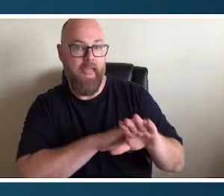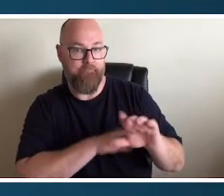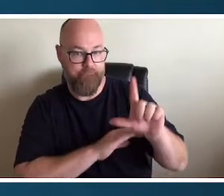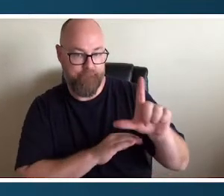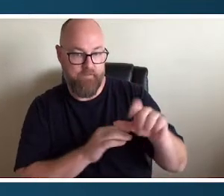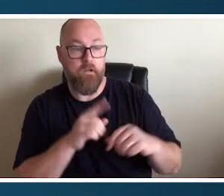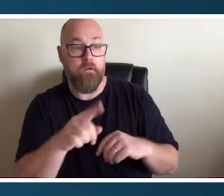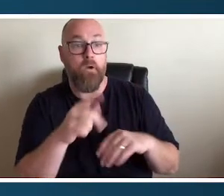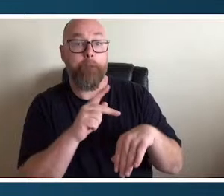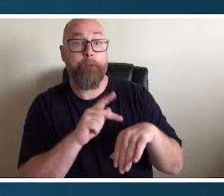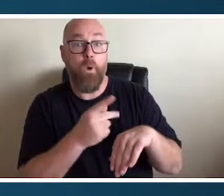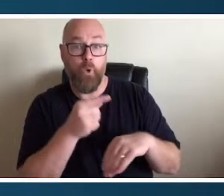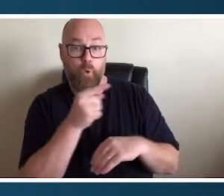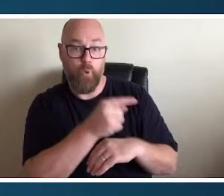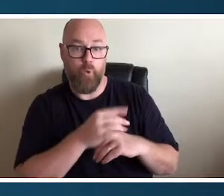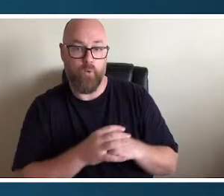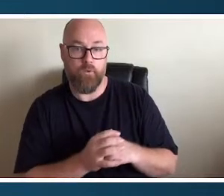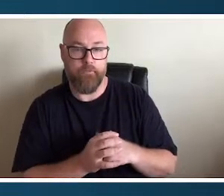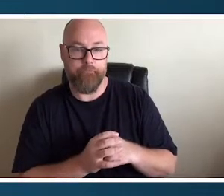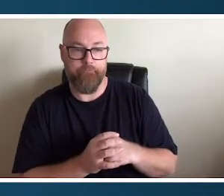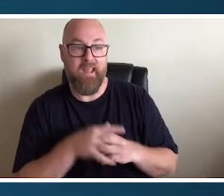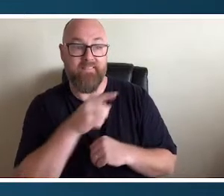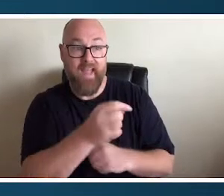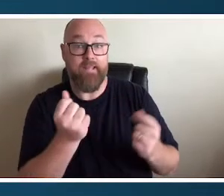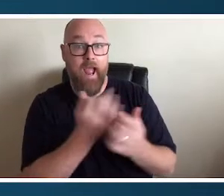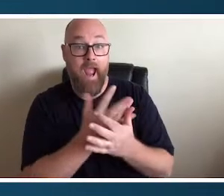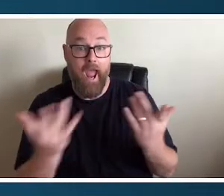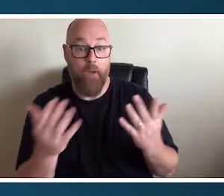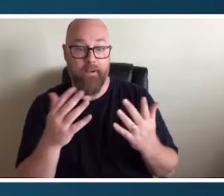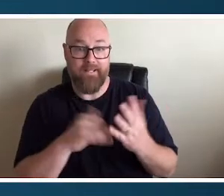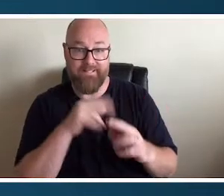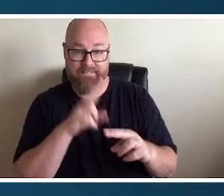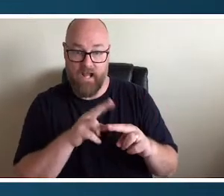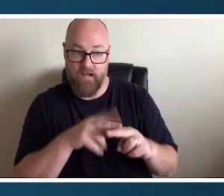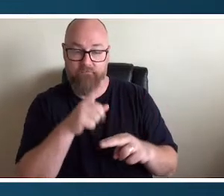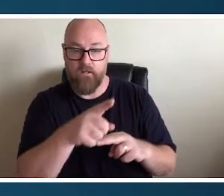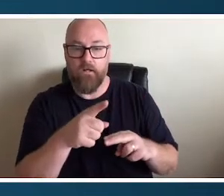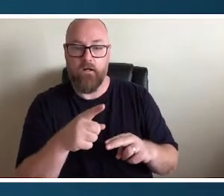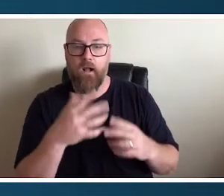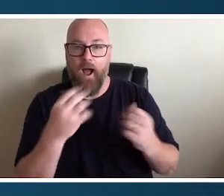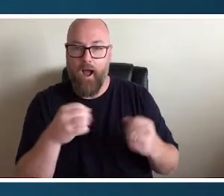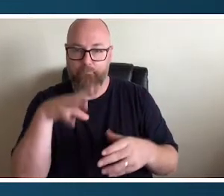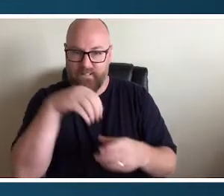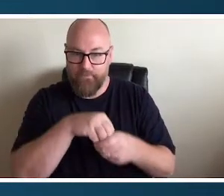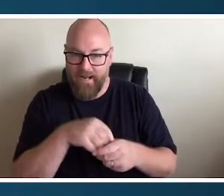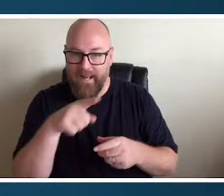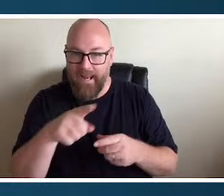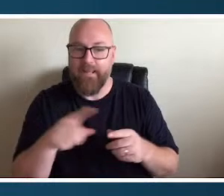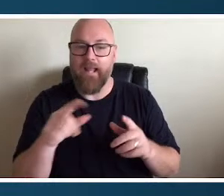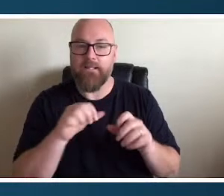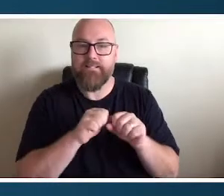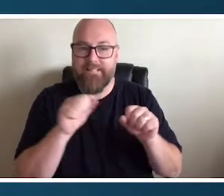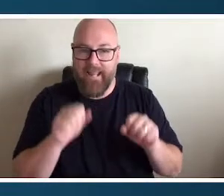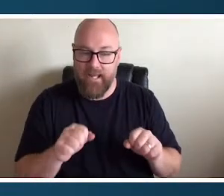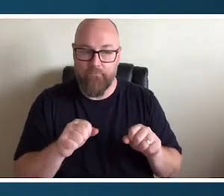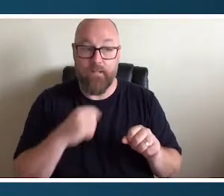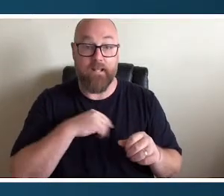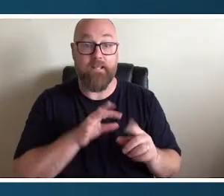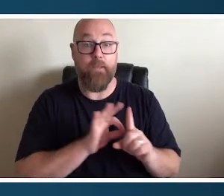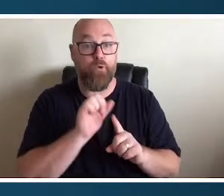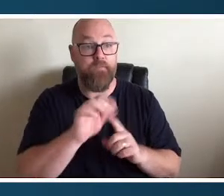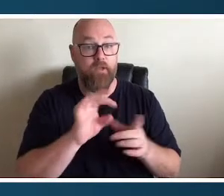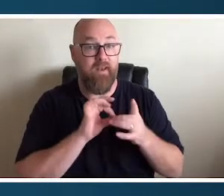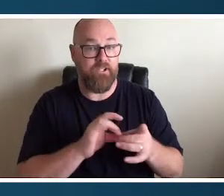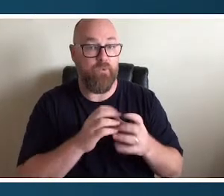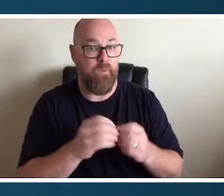the blue parts are the percentage of workers who said participating in the scheme has improved their relationship with their children. So